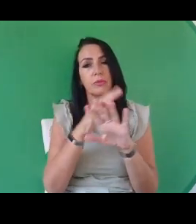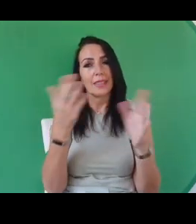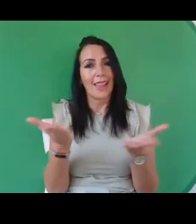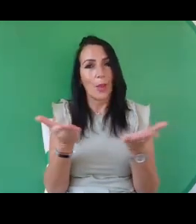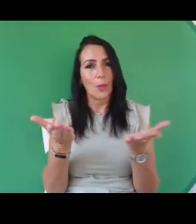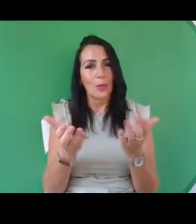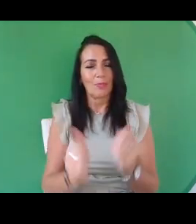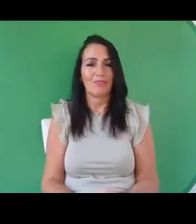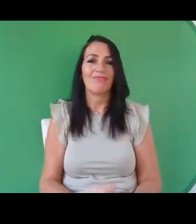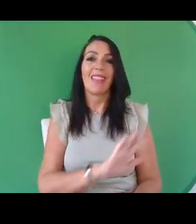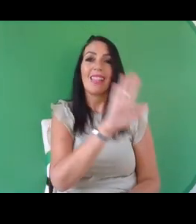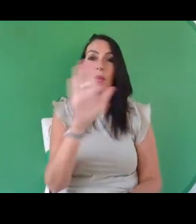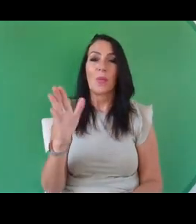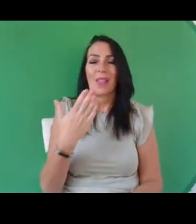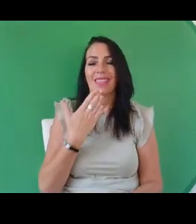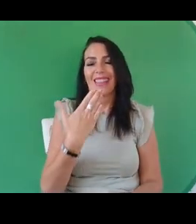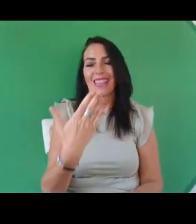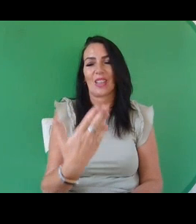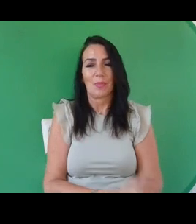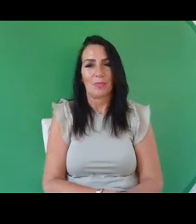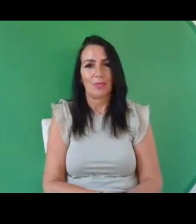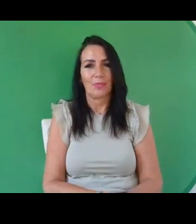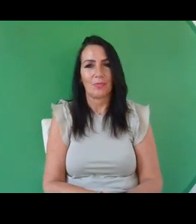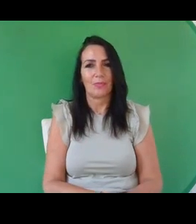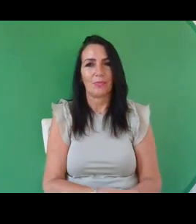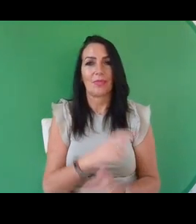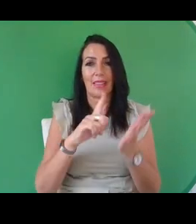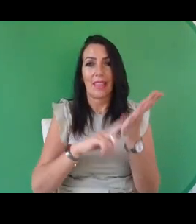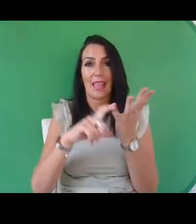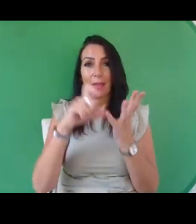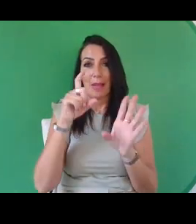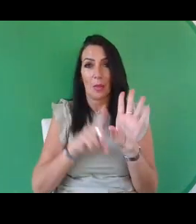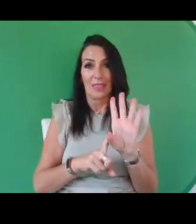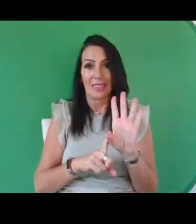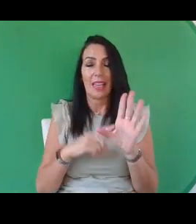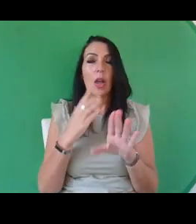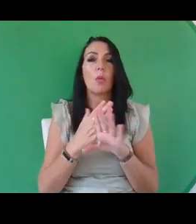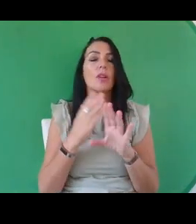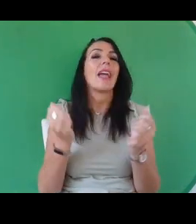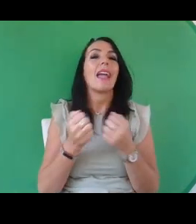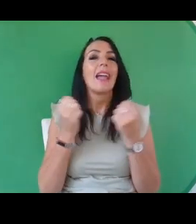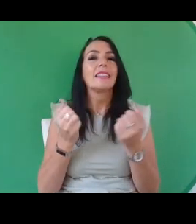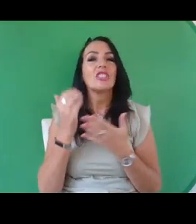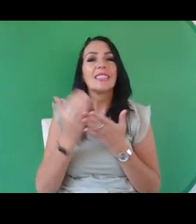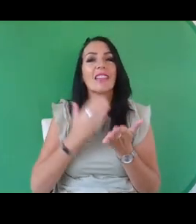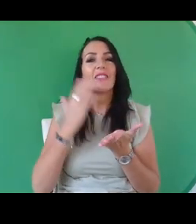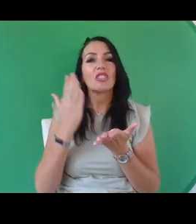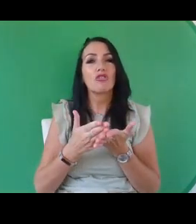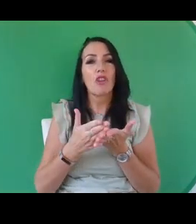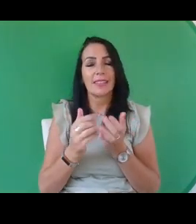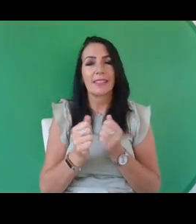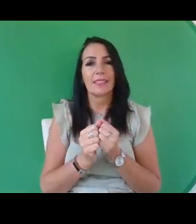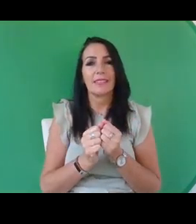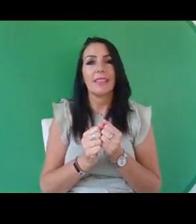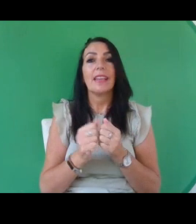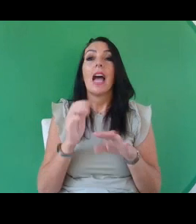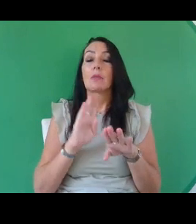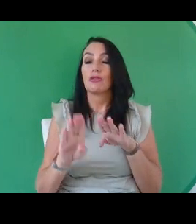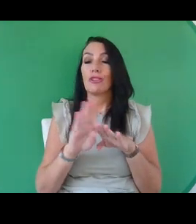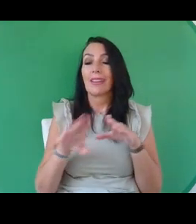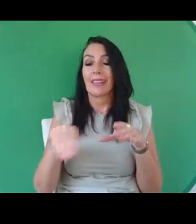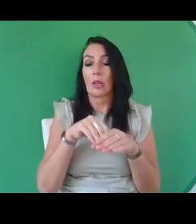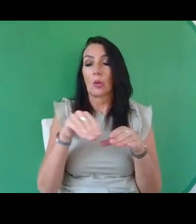Hi everyone, thank you Jess. My name is Lucy. I work at Energy Saving Trust and I'm a training and content developer. So I'm